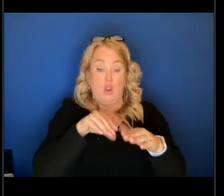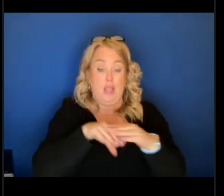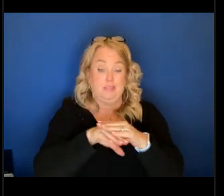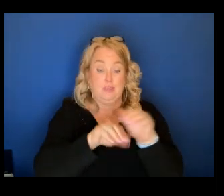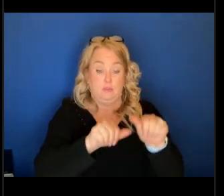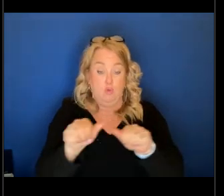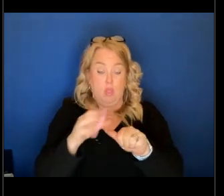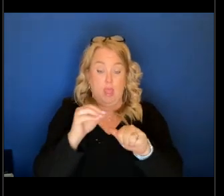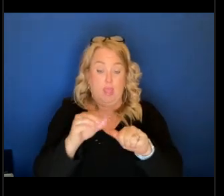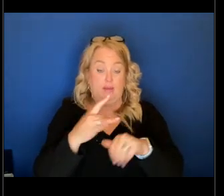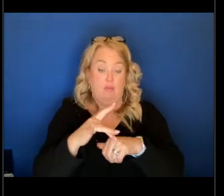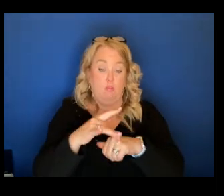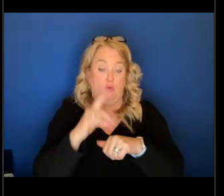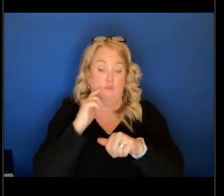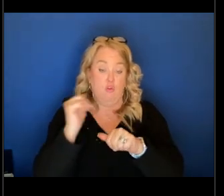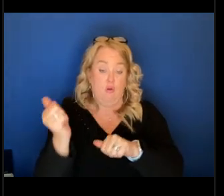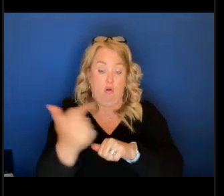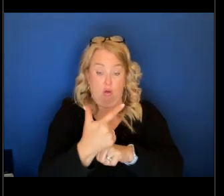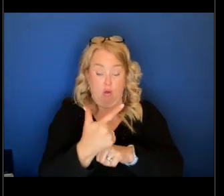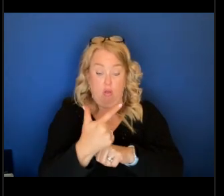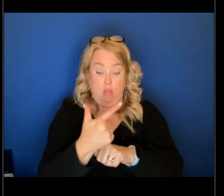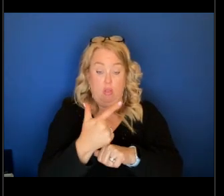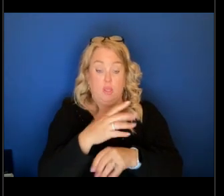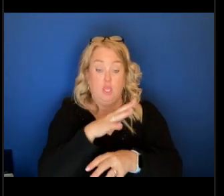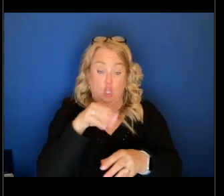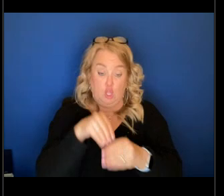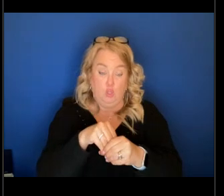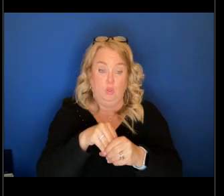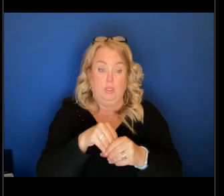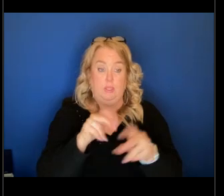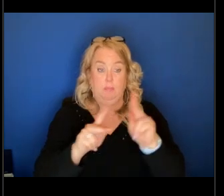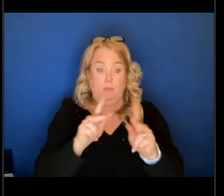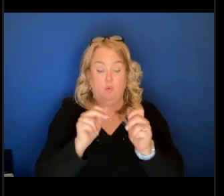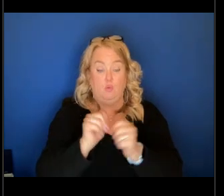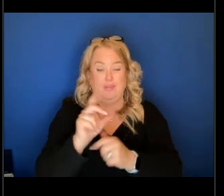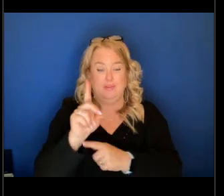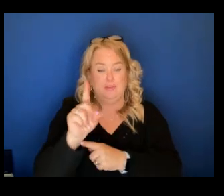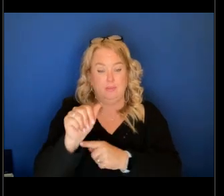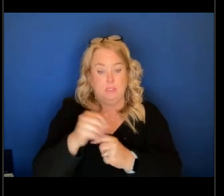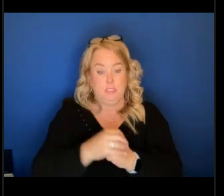equally available for all, including individuals with disabilities.